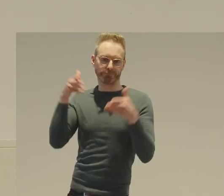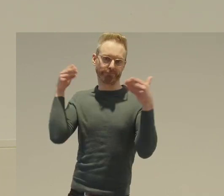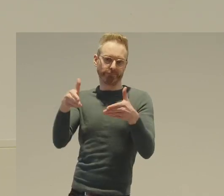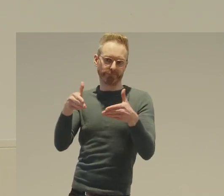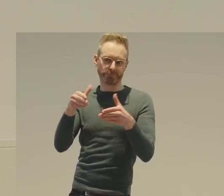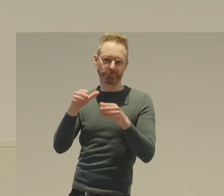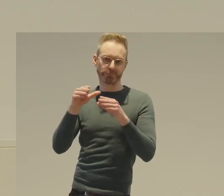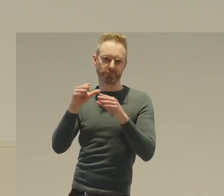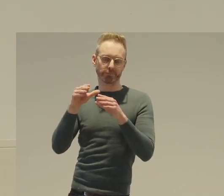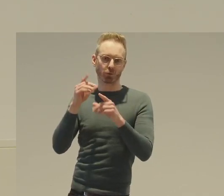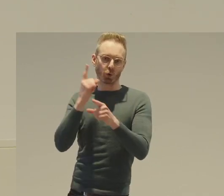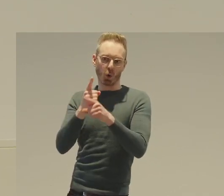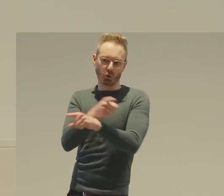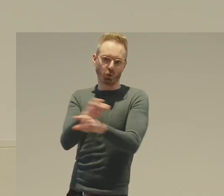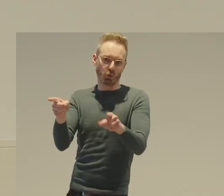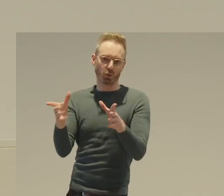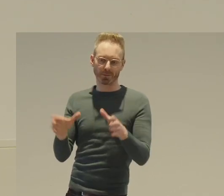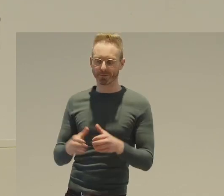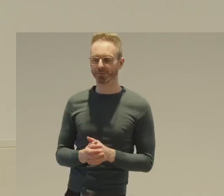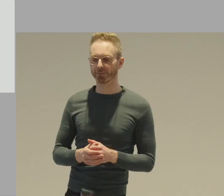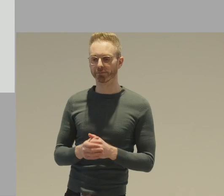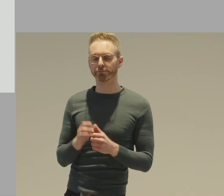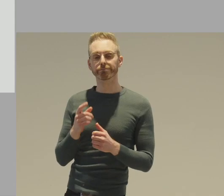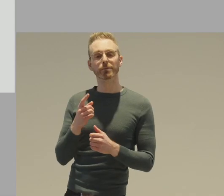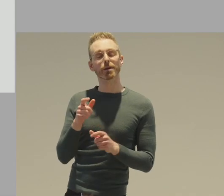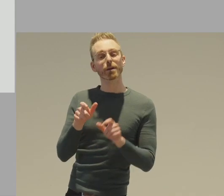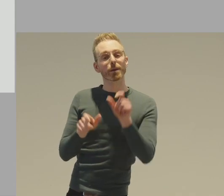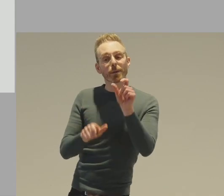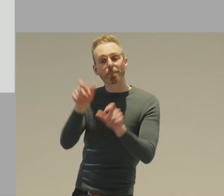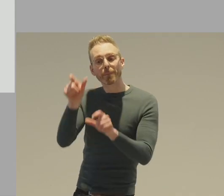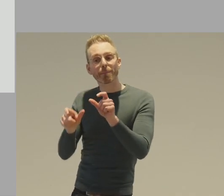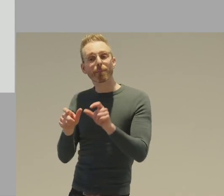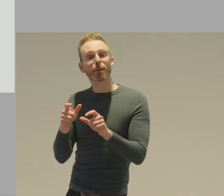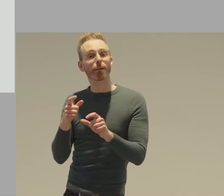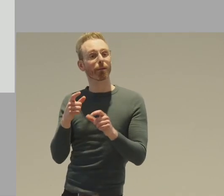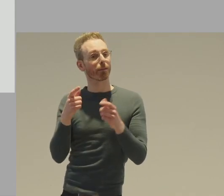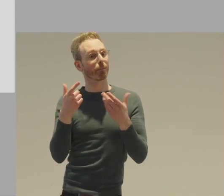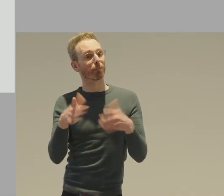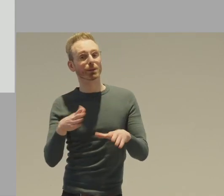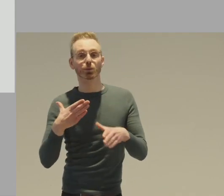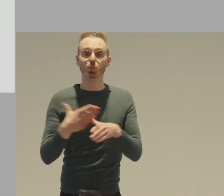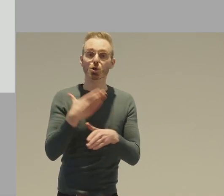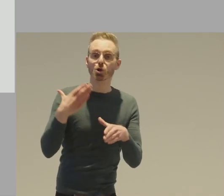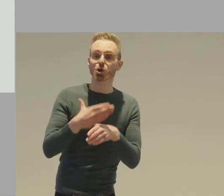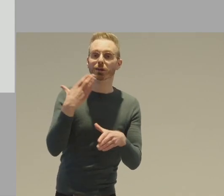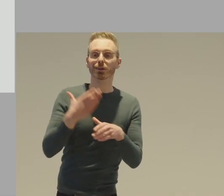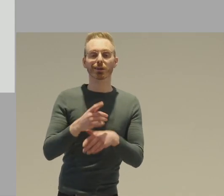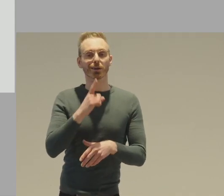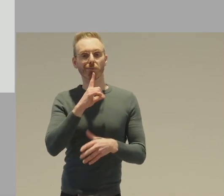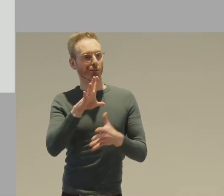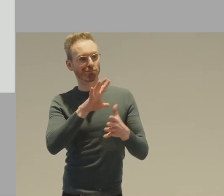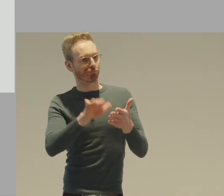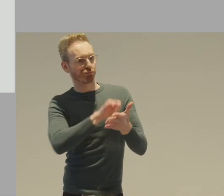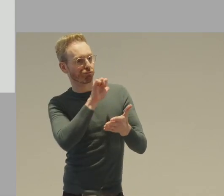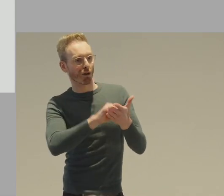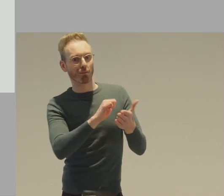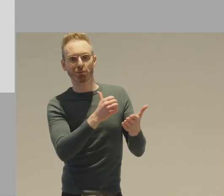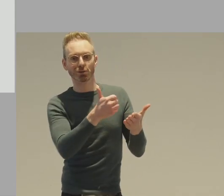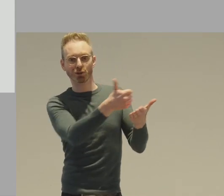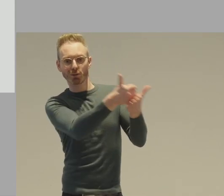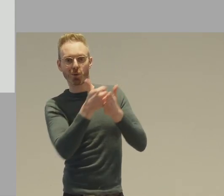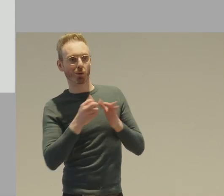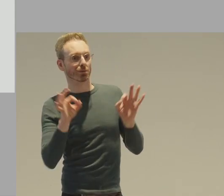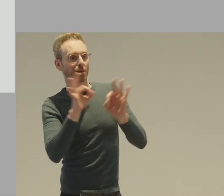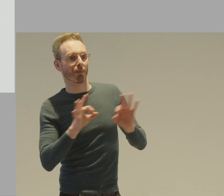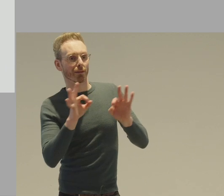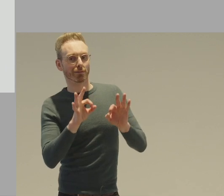even if people don't normally work, with the right support, they might be able to do some work. But the issue that a lot of people have